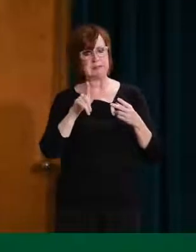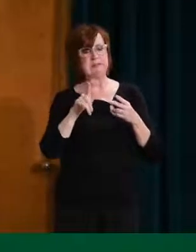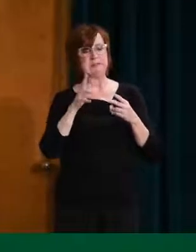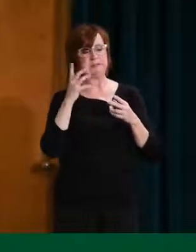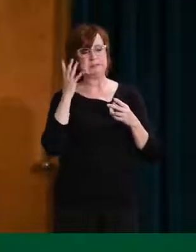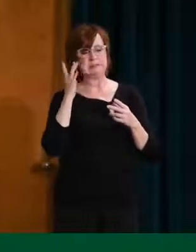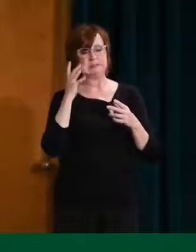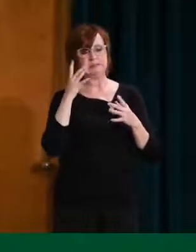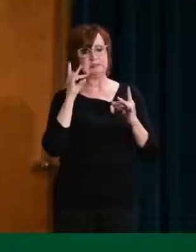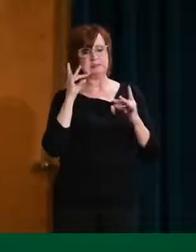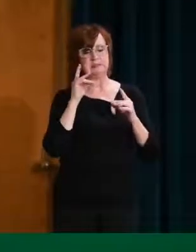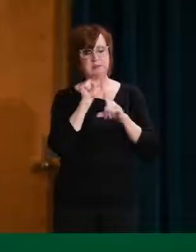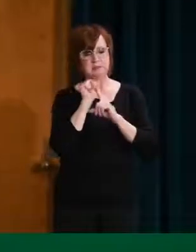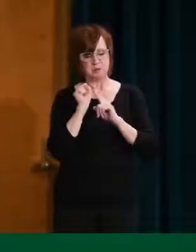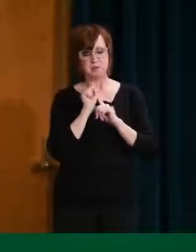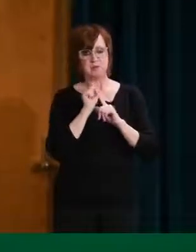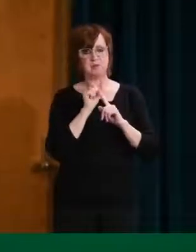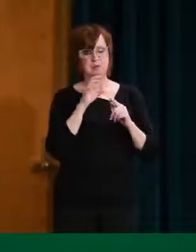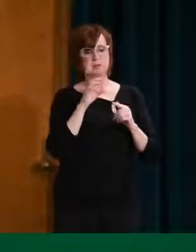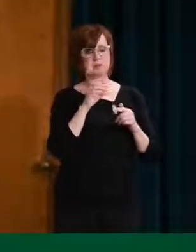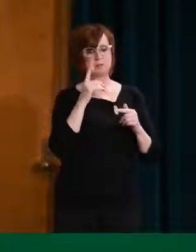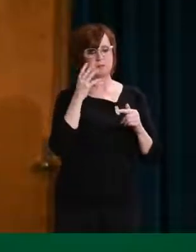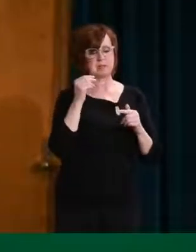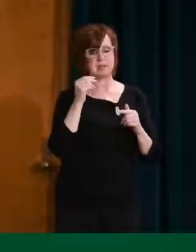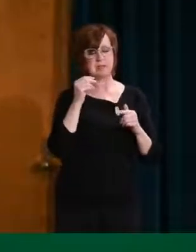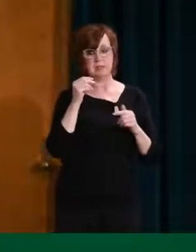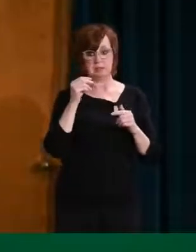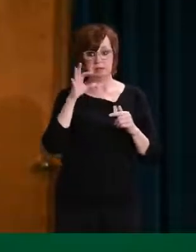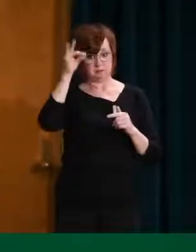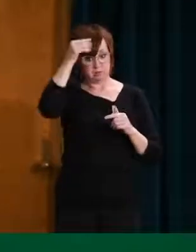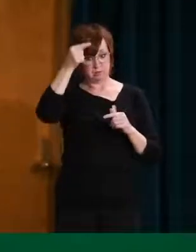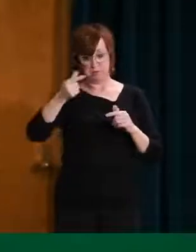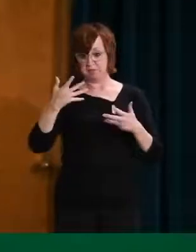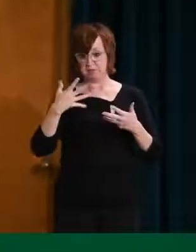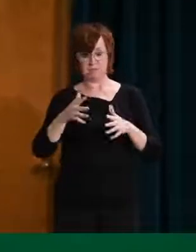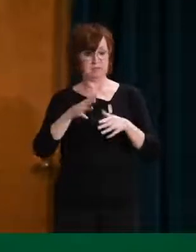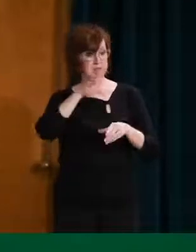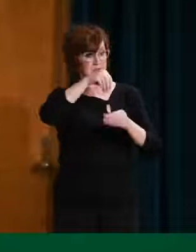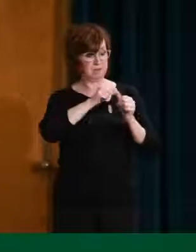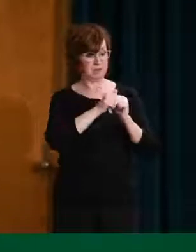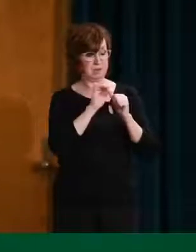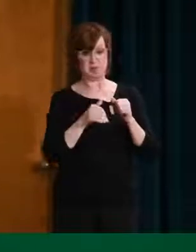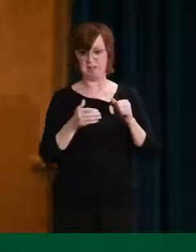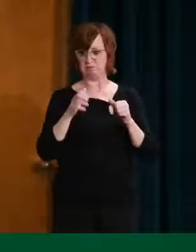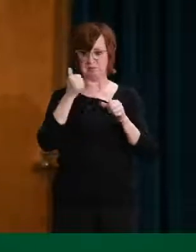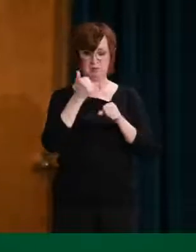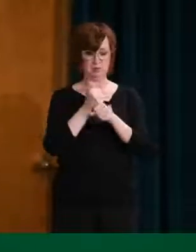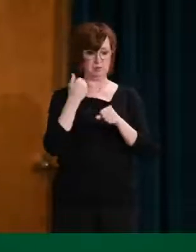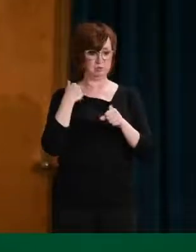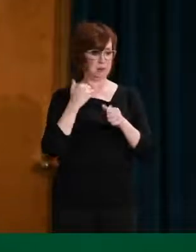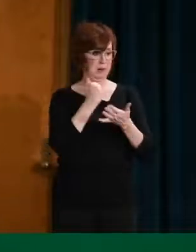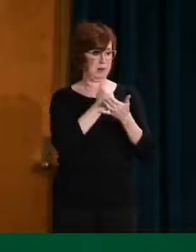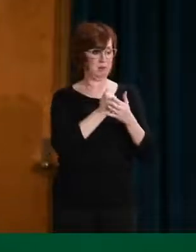has stepped forward before to address the concerns of the auto industry about a decade